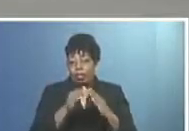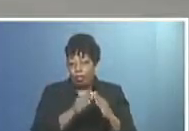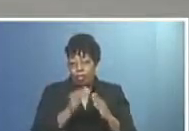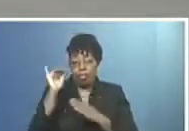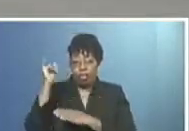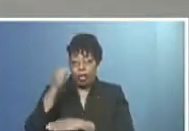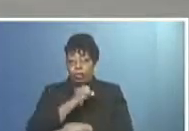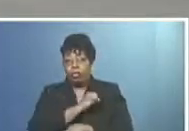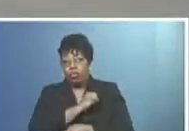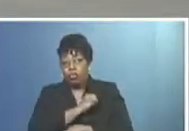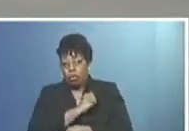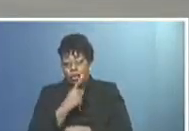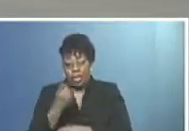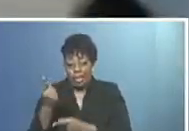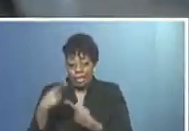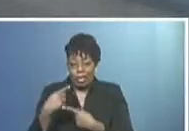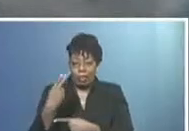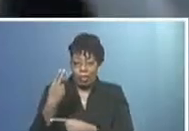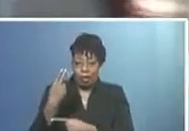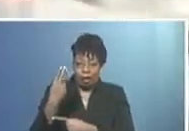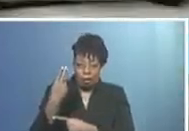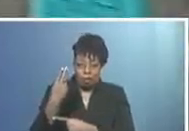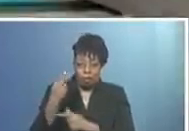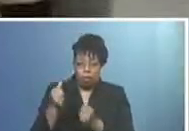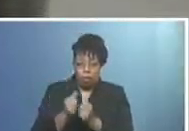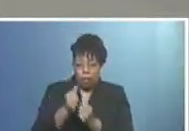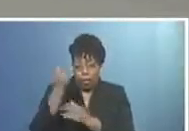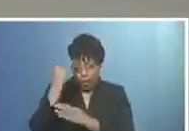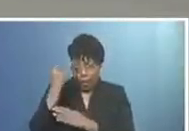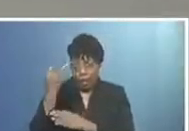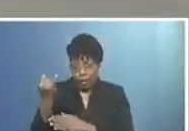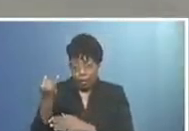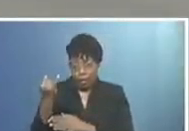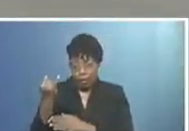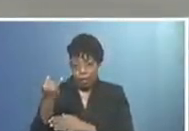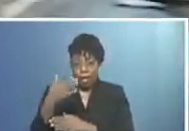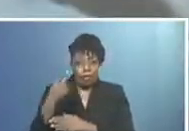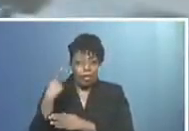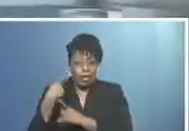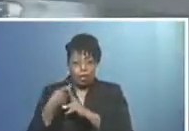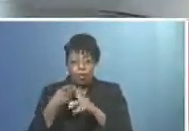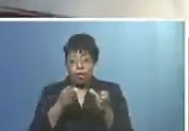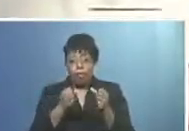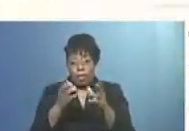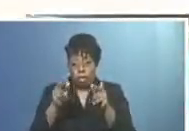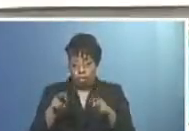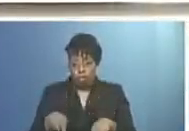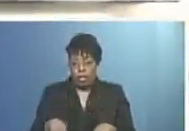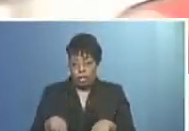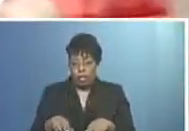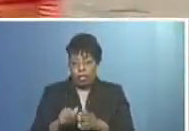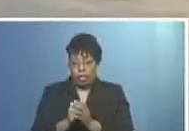Jamal Strawn says he came up with the eco-friendly game plan after hearing from a number of residents.